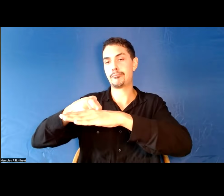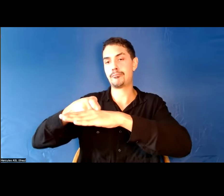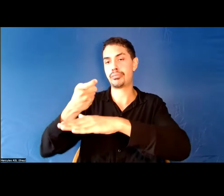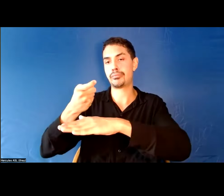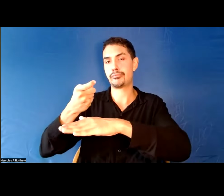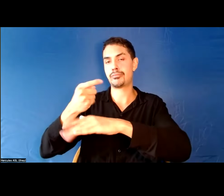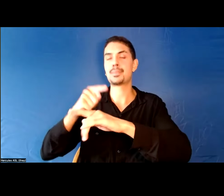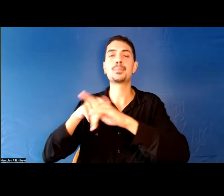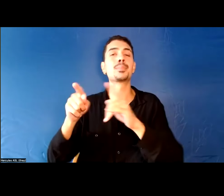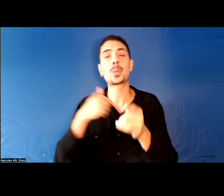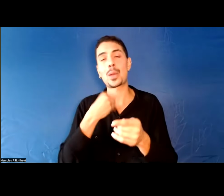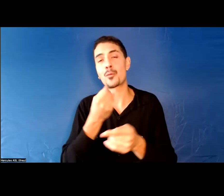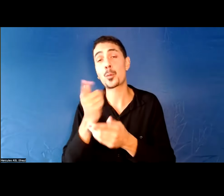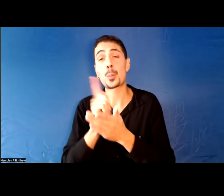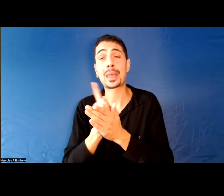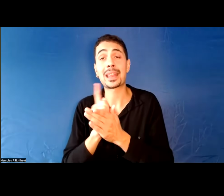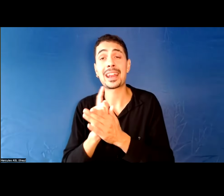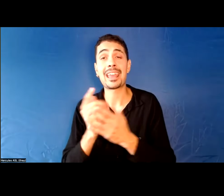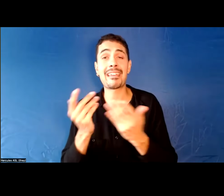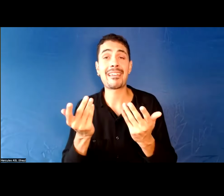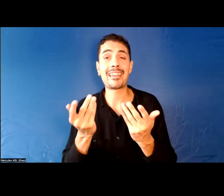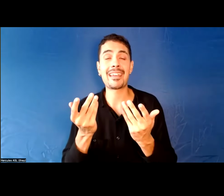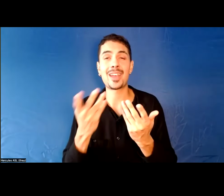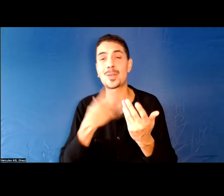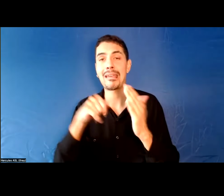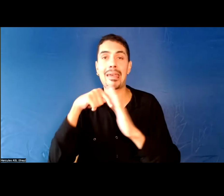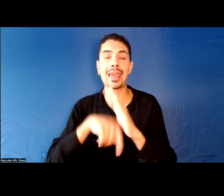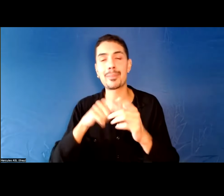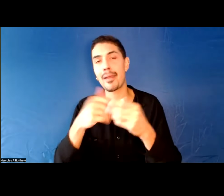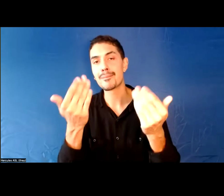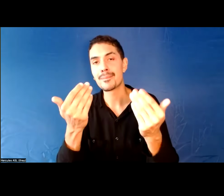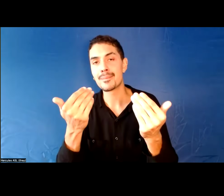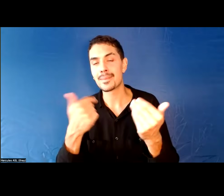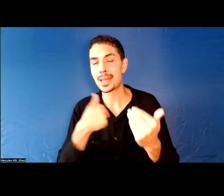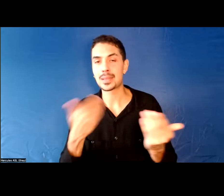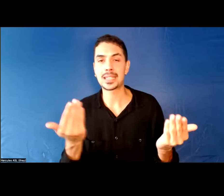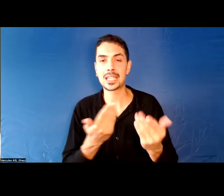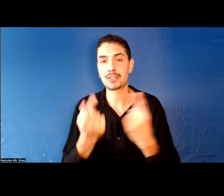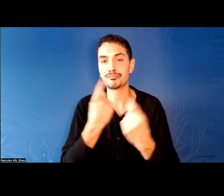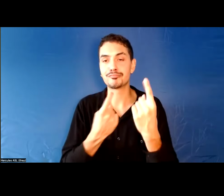anybody has any kind of questions or anything like that, I'm here.